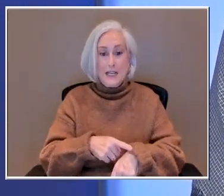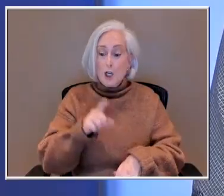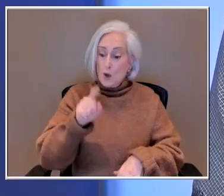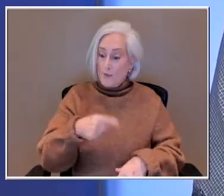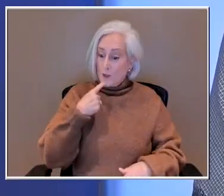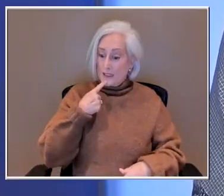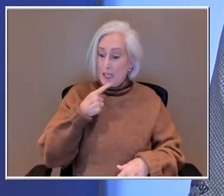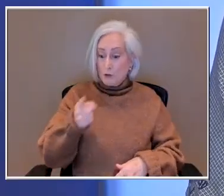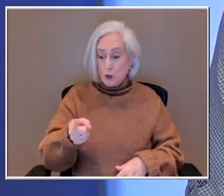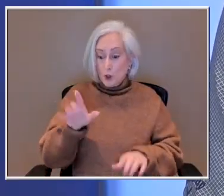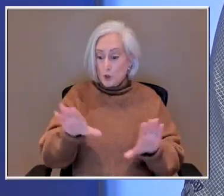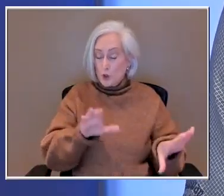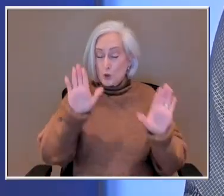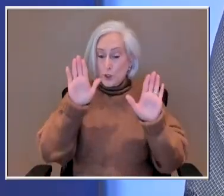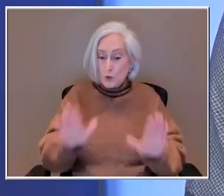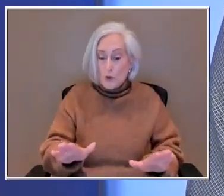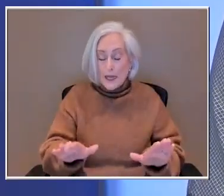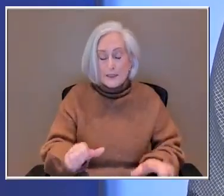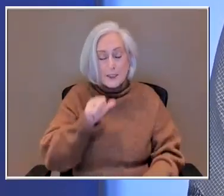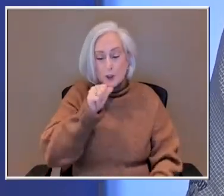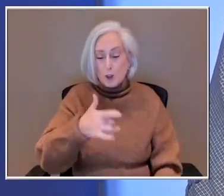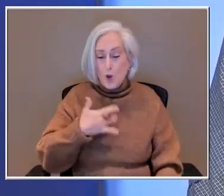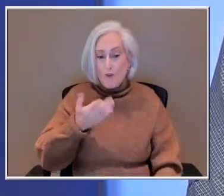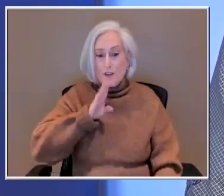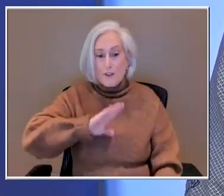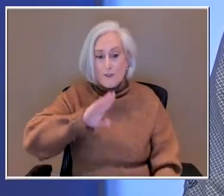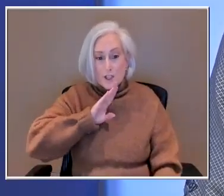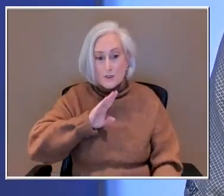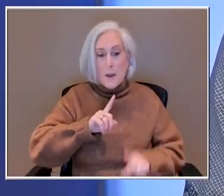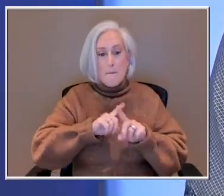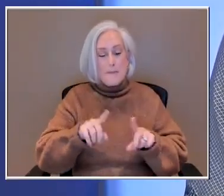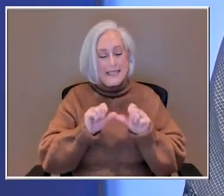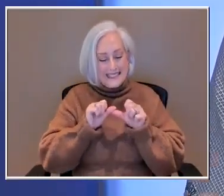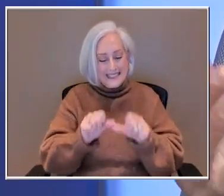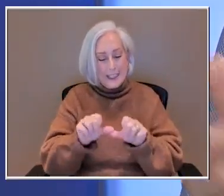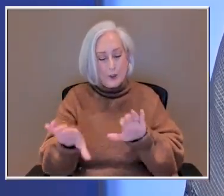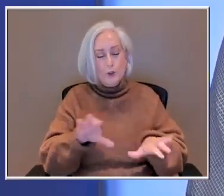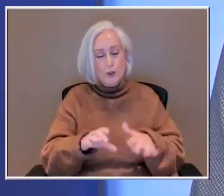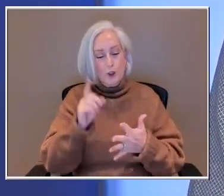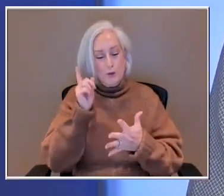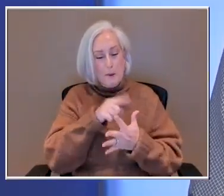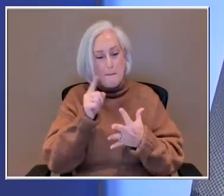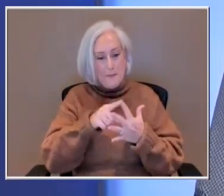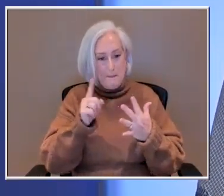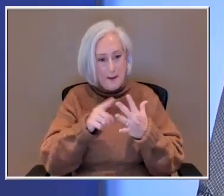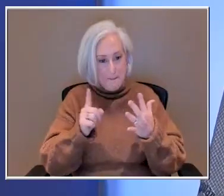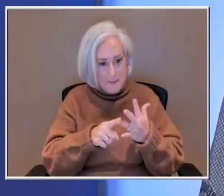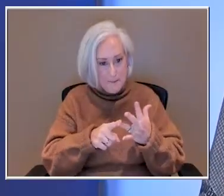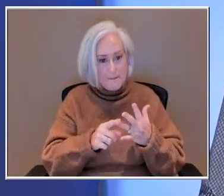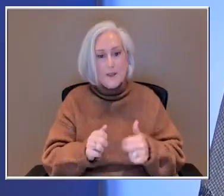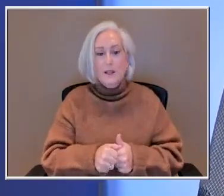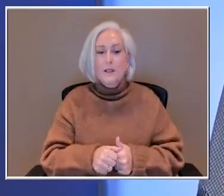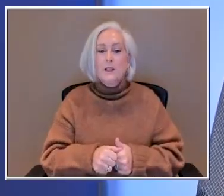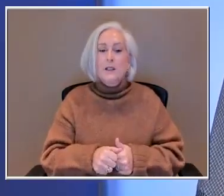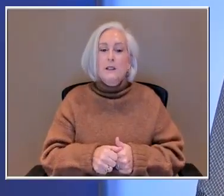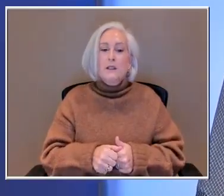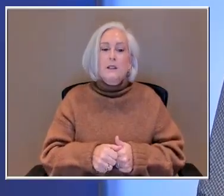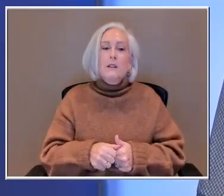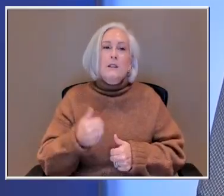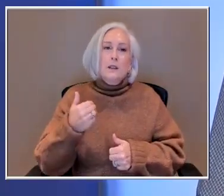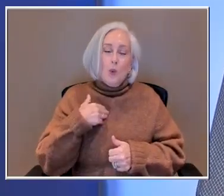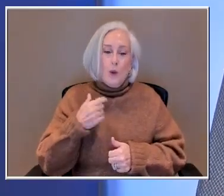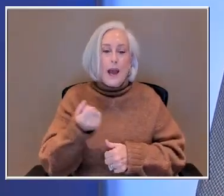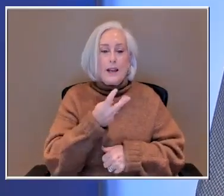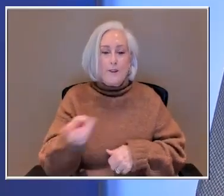Don't get frustrated, but here's what you need to keep working on. And I want you to take this. And we had a couple breaks in our relationship